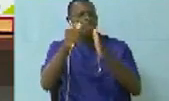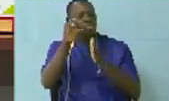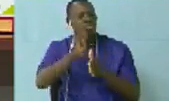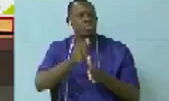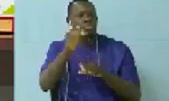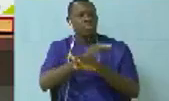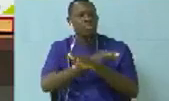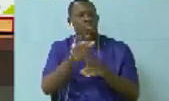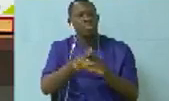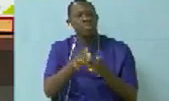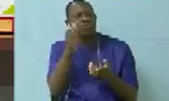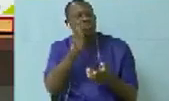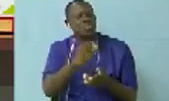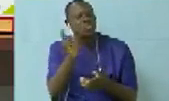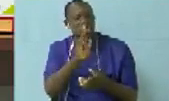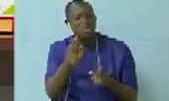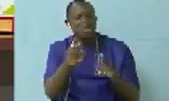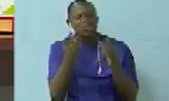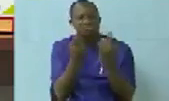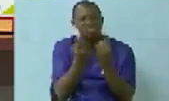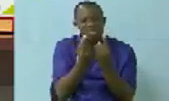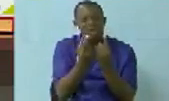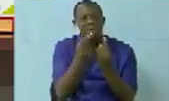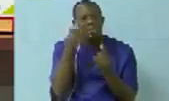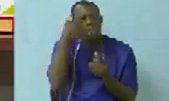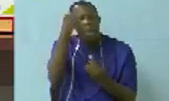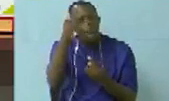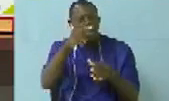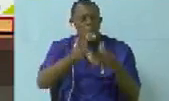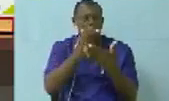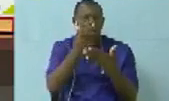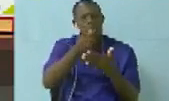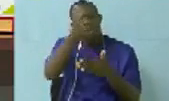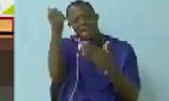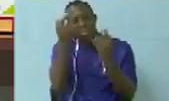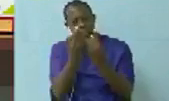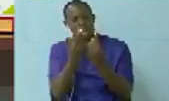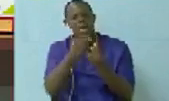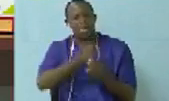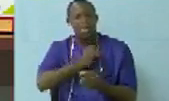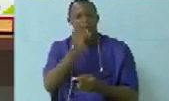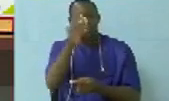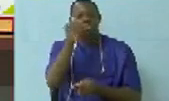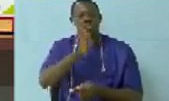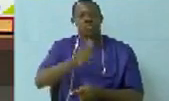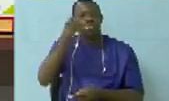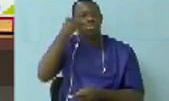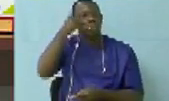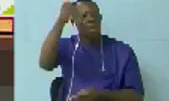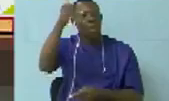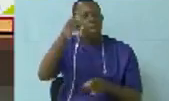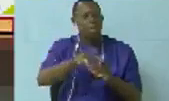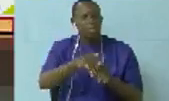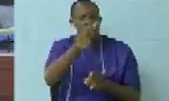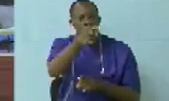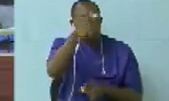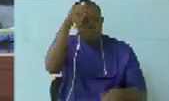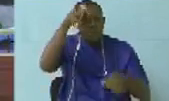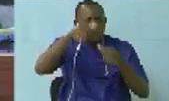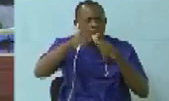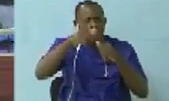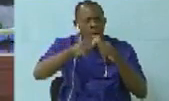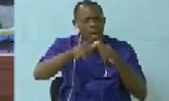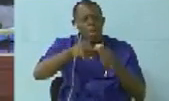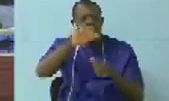Which device? Mobile Juma, number on my phone. Your mobile phone? Yes, sir. No mobile phone. Do you recall Babukar Jata's